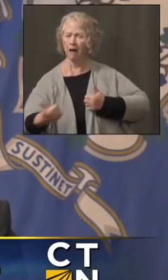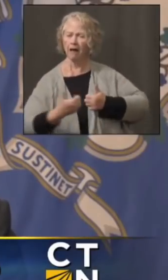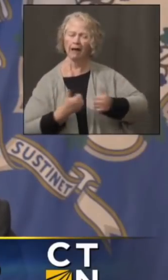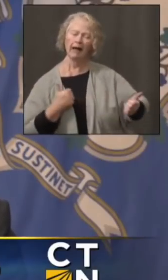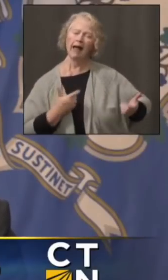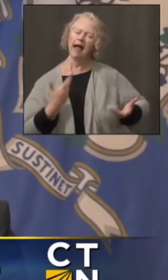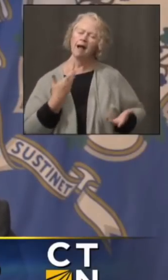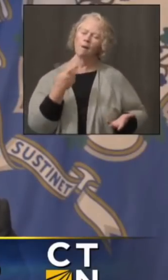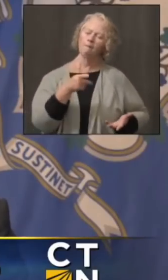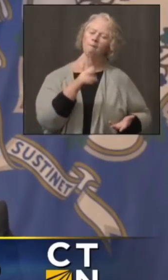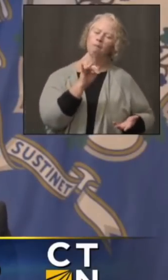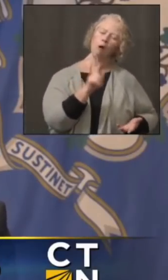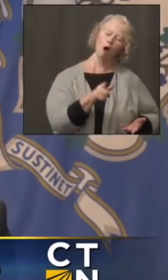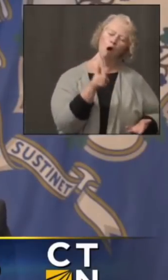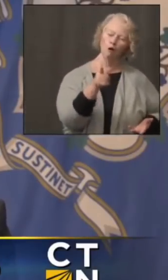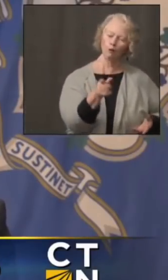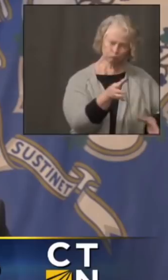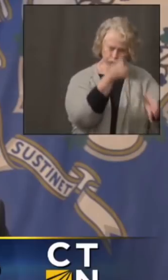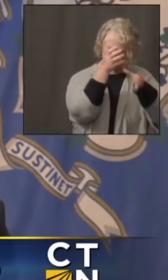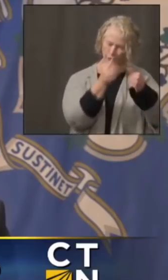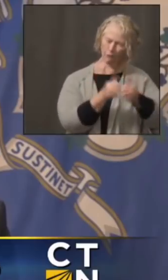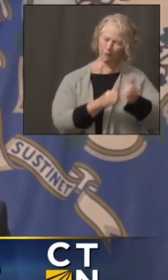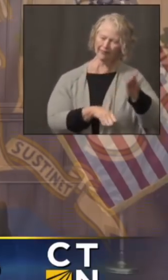Mounds, you're my soccer guru.